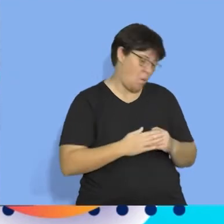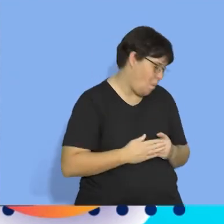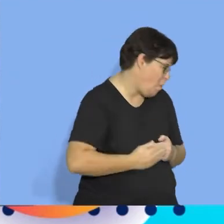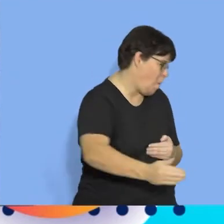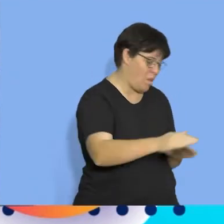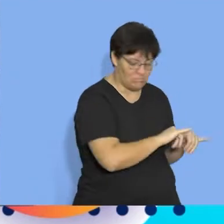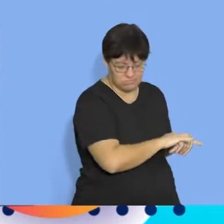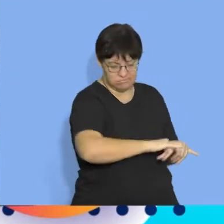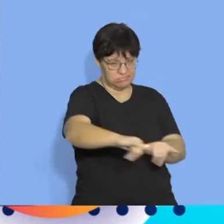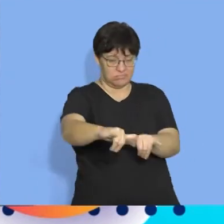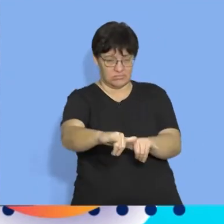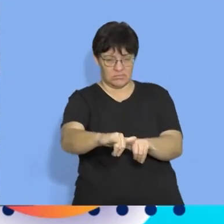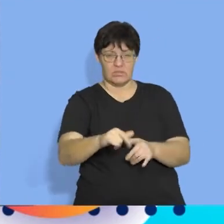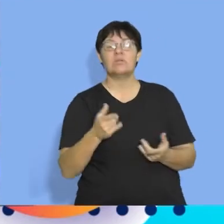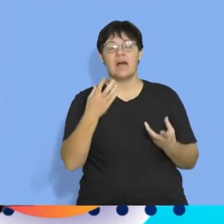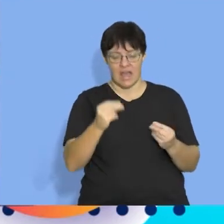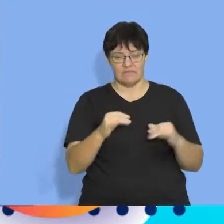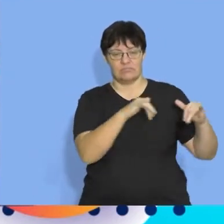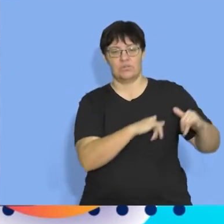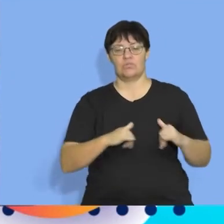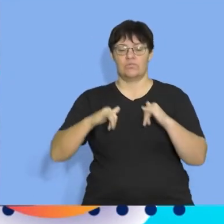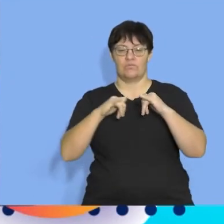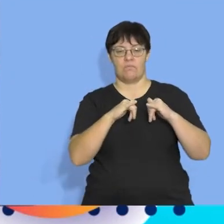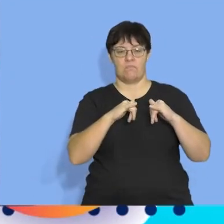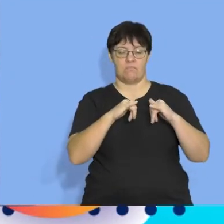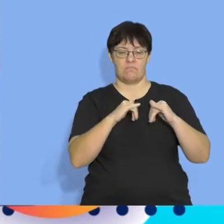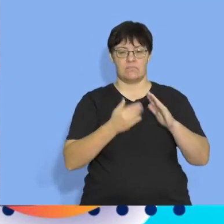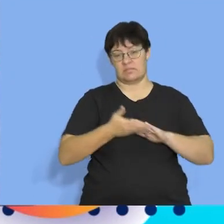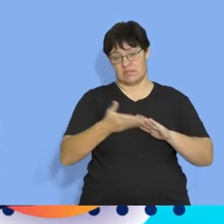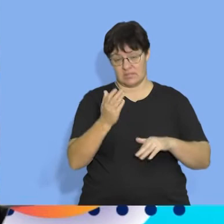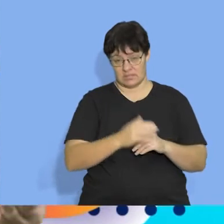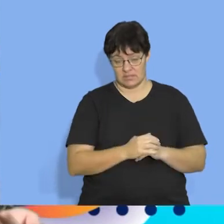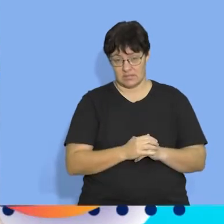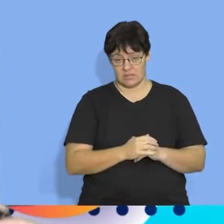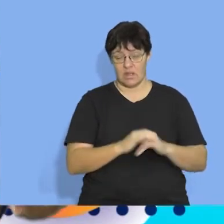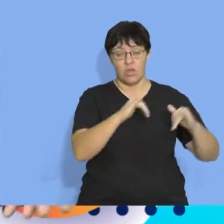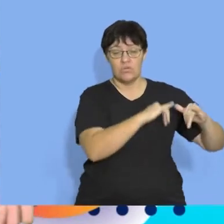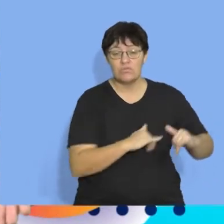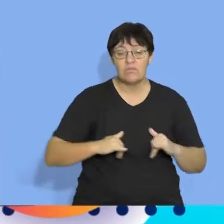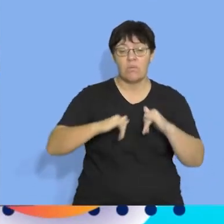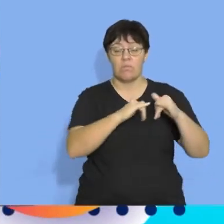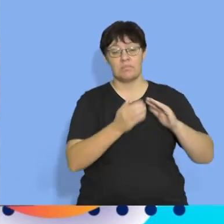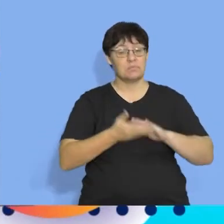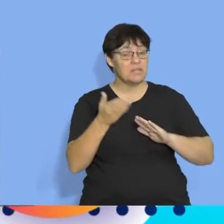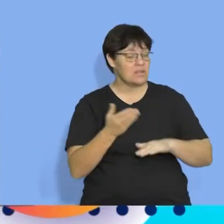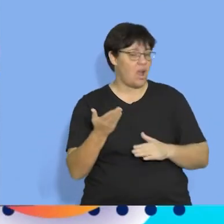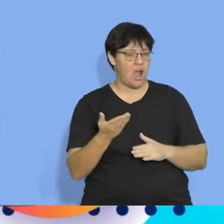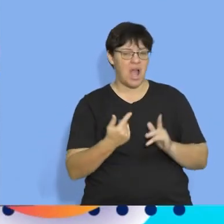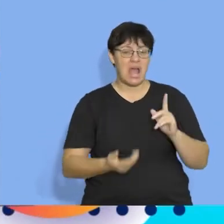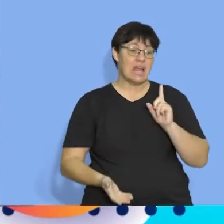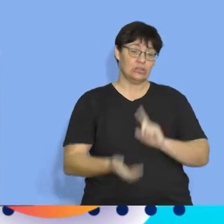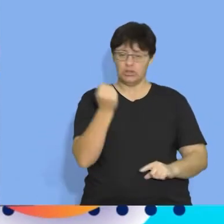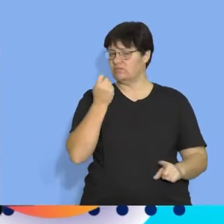entire motion, she has uniform speed, okay? Uniform speed isn't that difficult